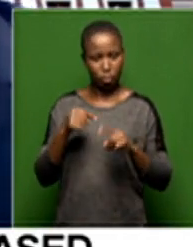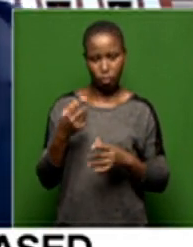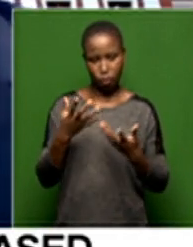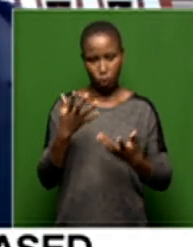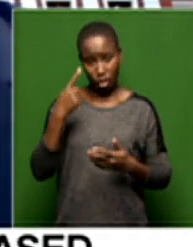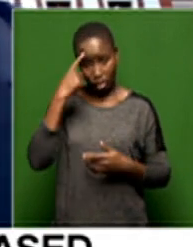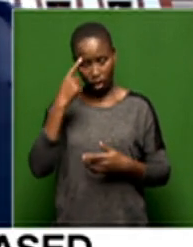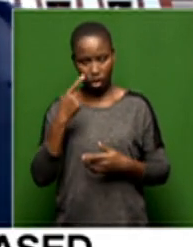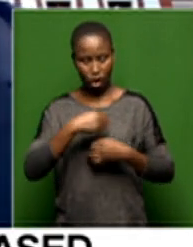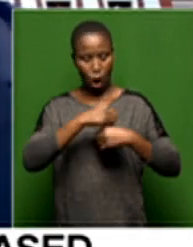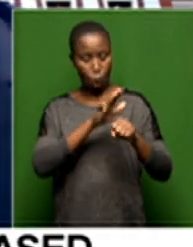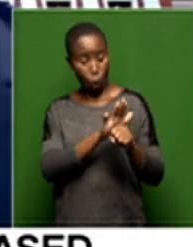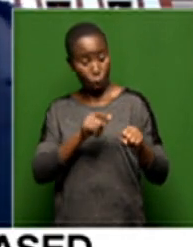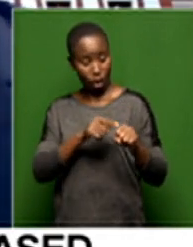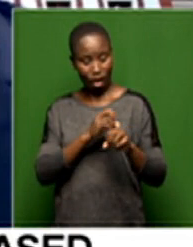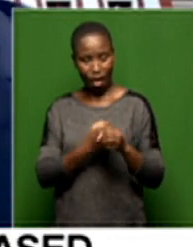simply brought this to the fore?